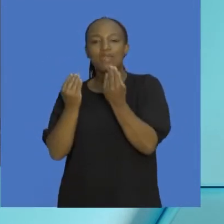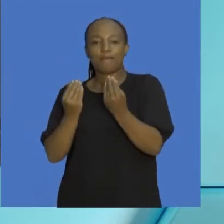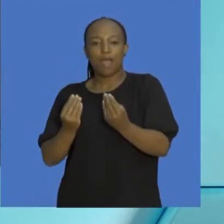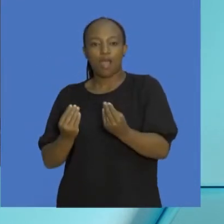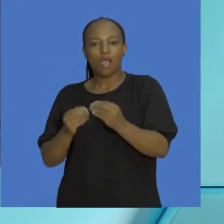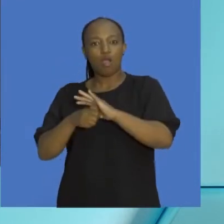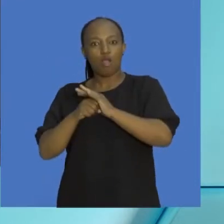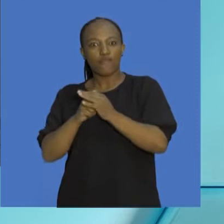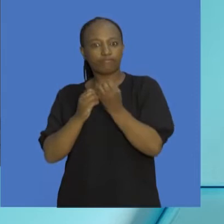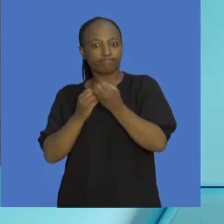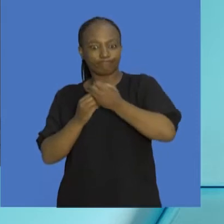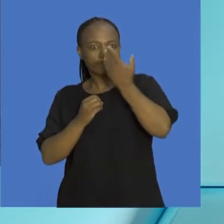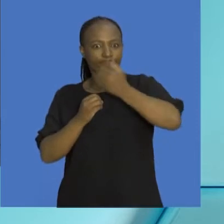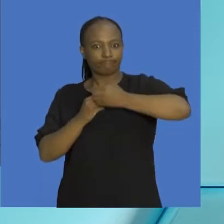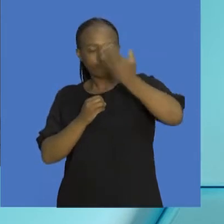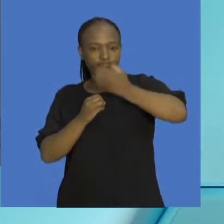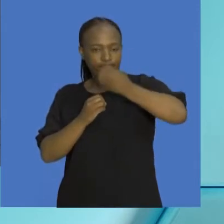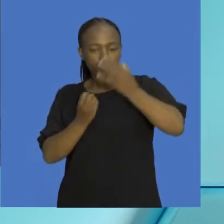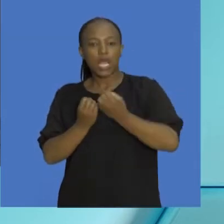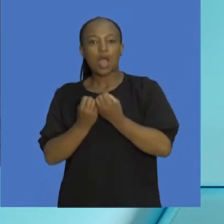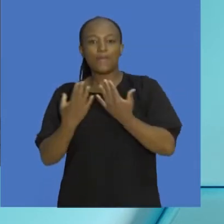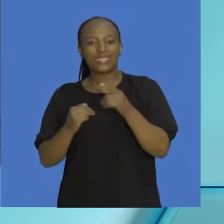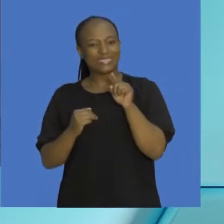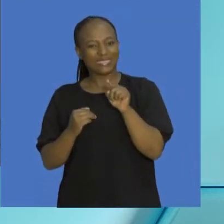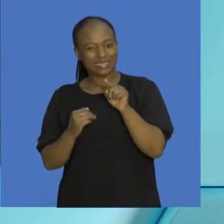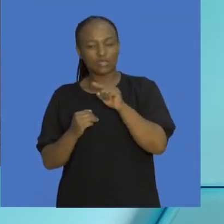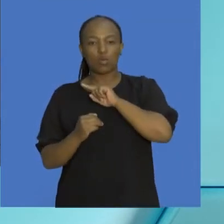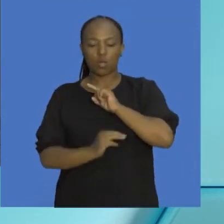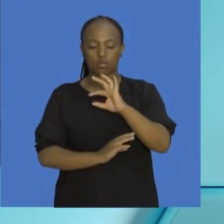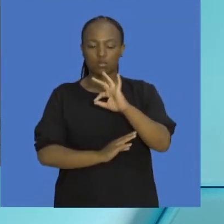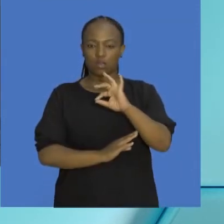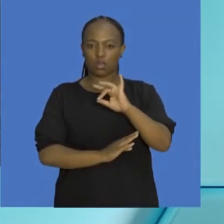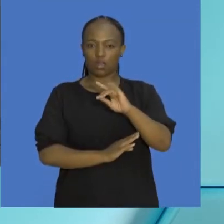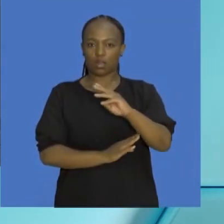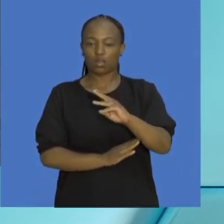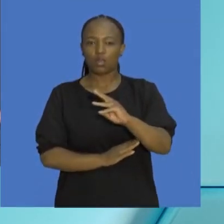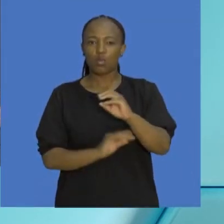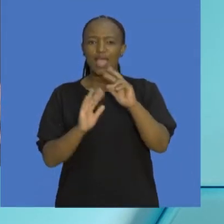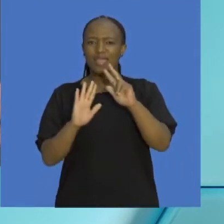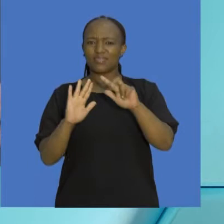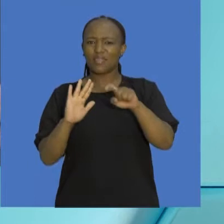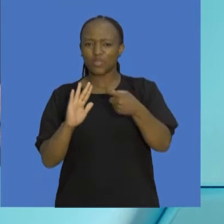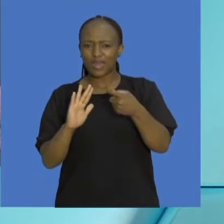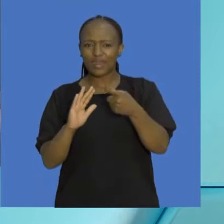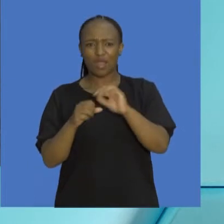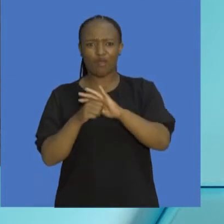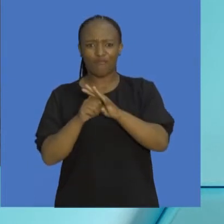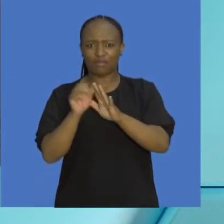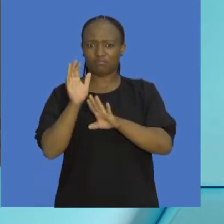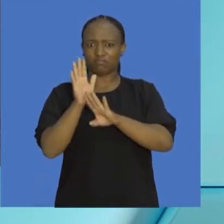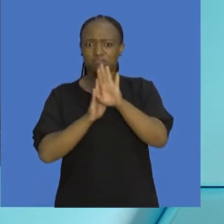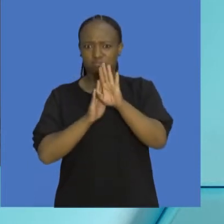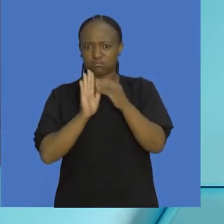the daily infection of the COVID-19 was into 8,000. So